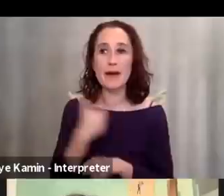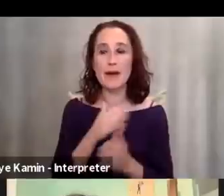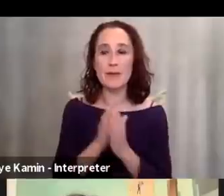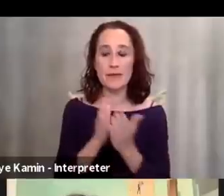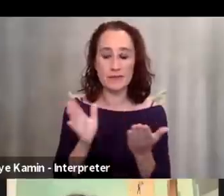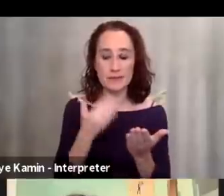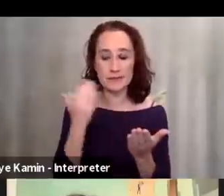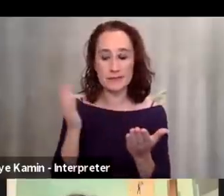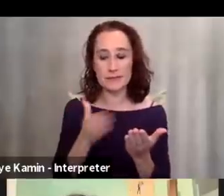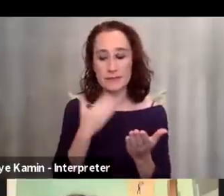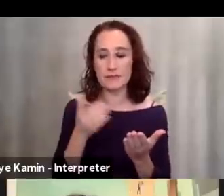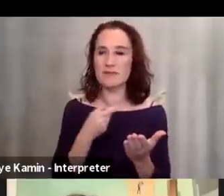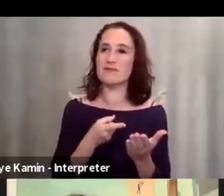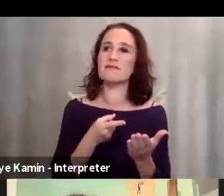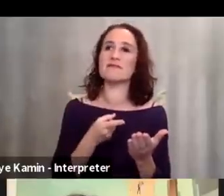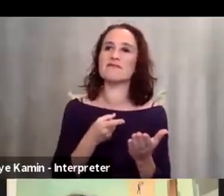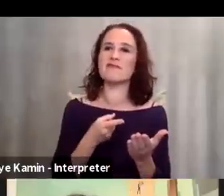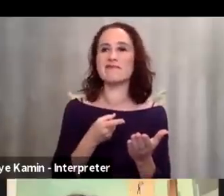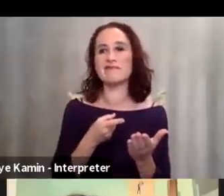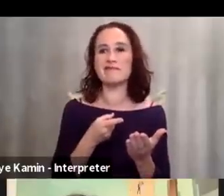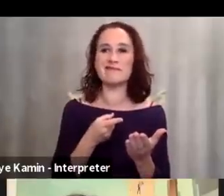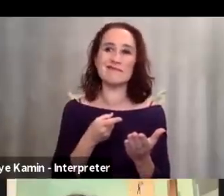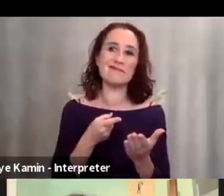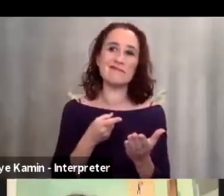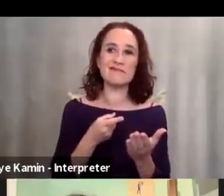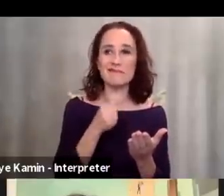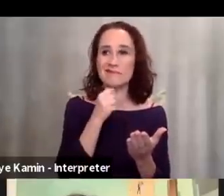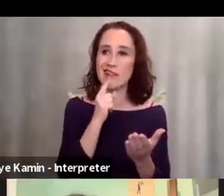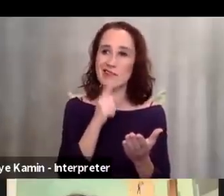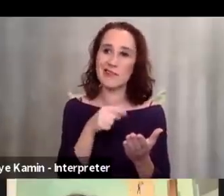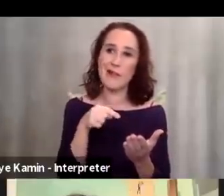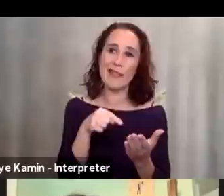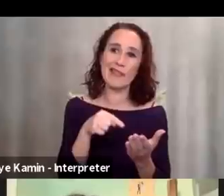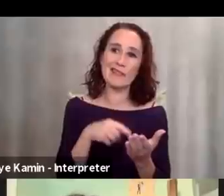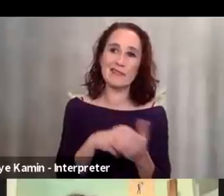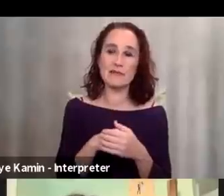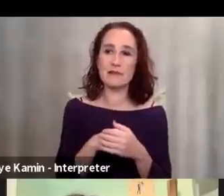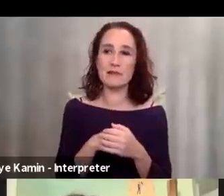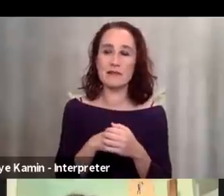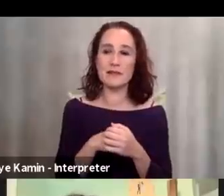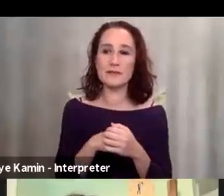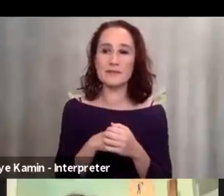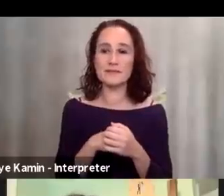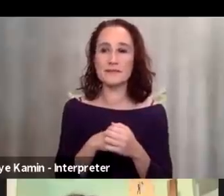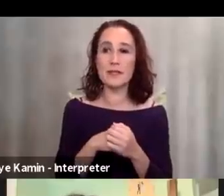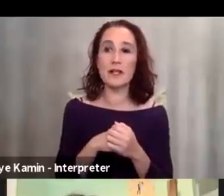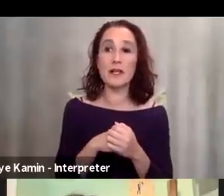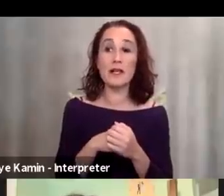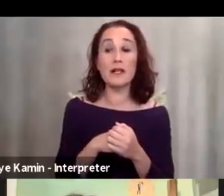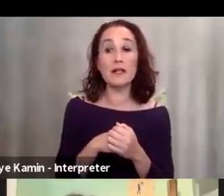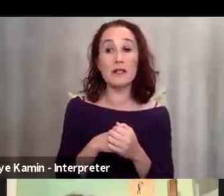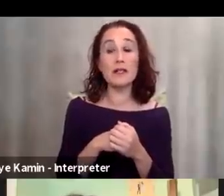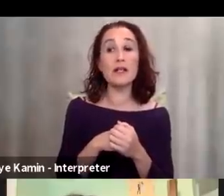start looking through them and going, I'm not sure about this. I think that the